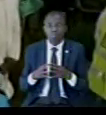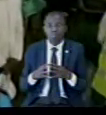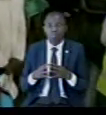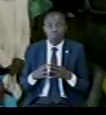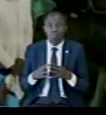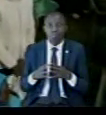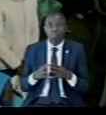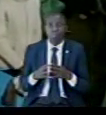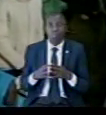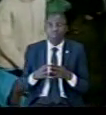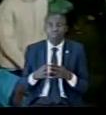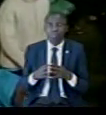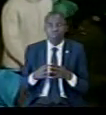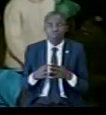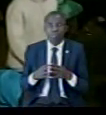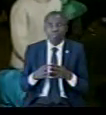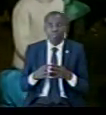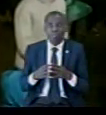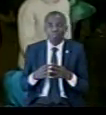Please, if